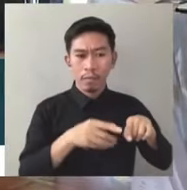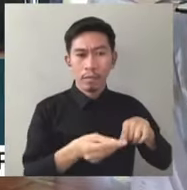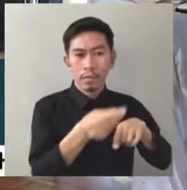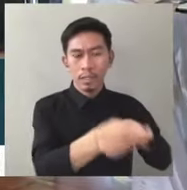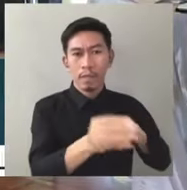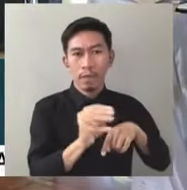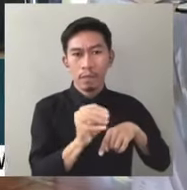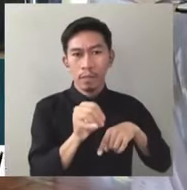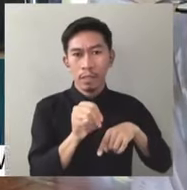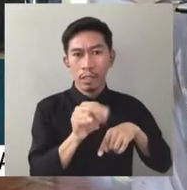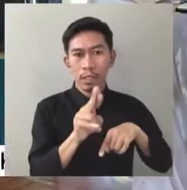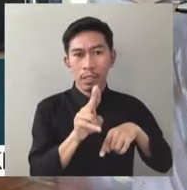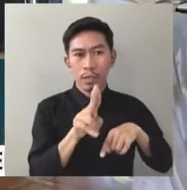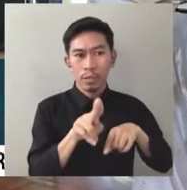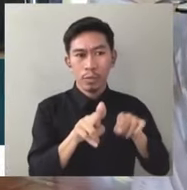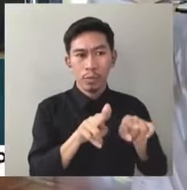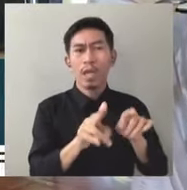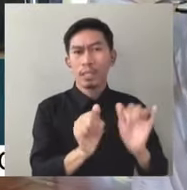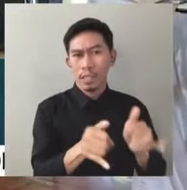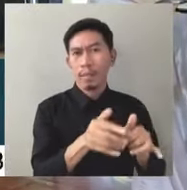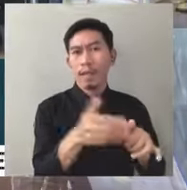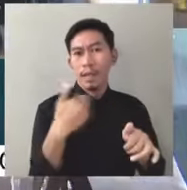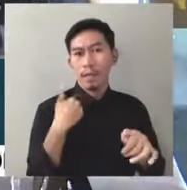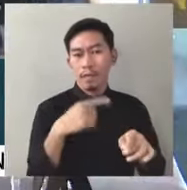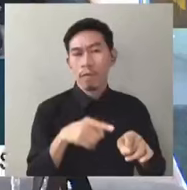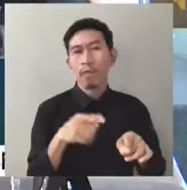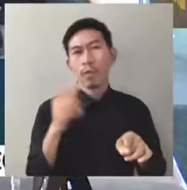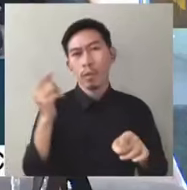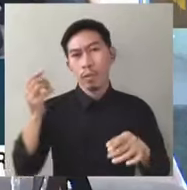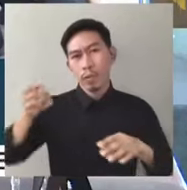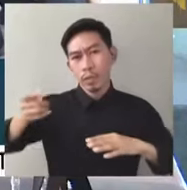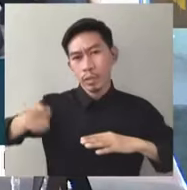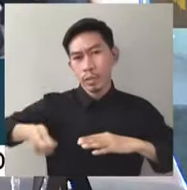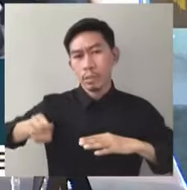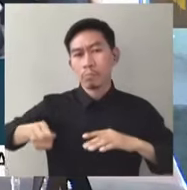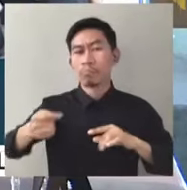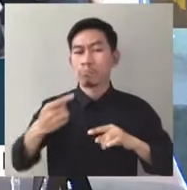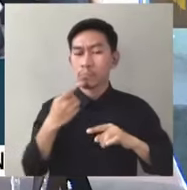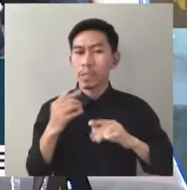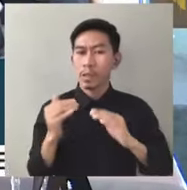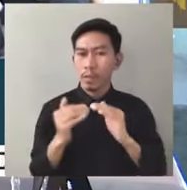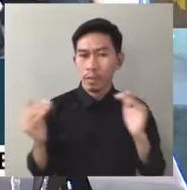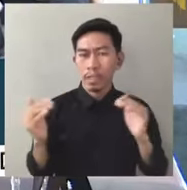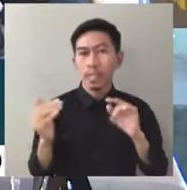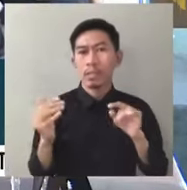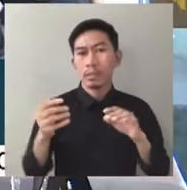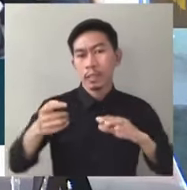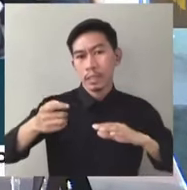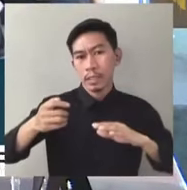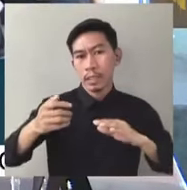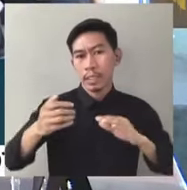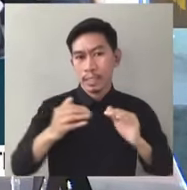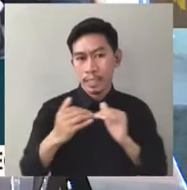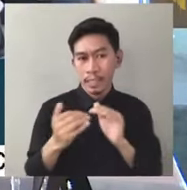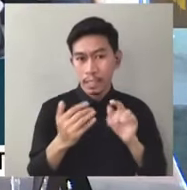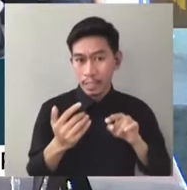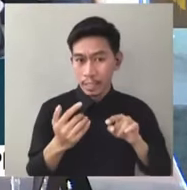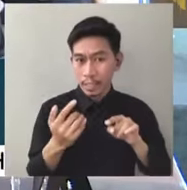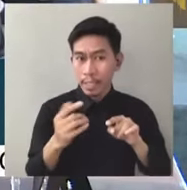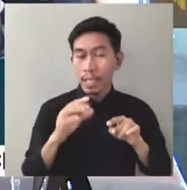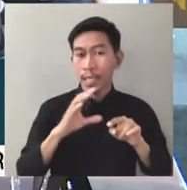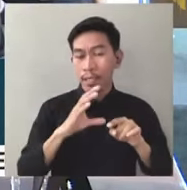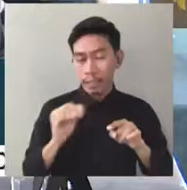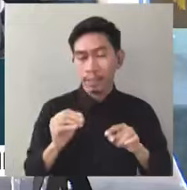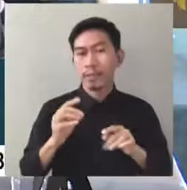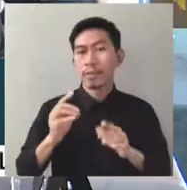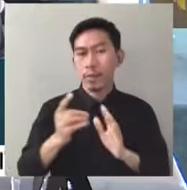not nullified. The court cited considerations of equity, justice, practicality, and the doctrine of operative fact in the decision penned